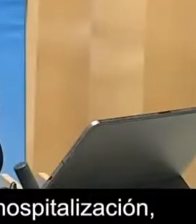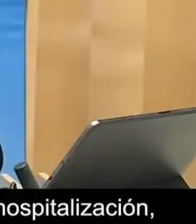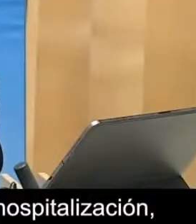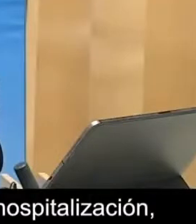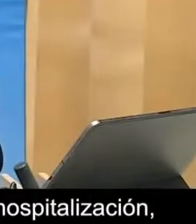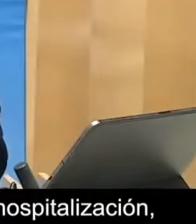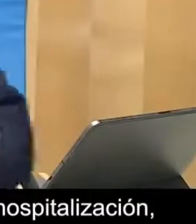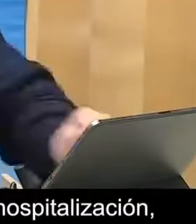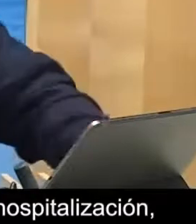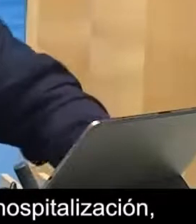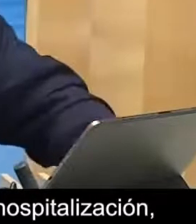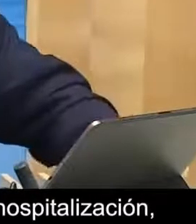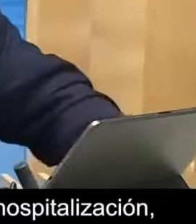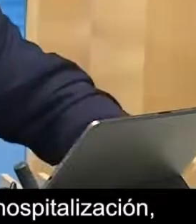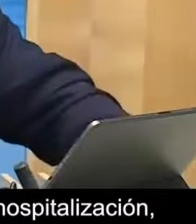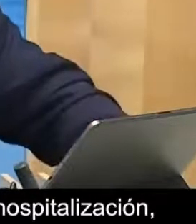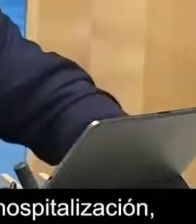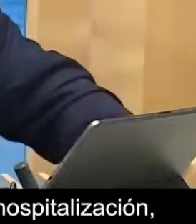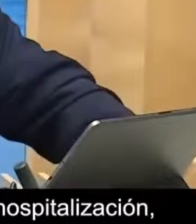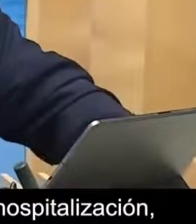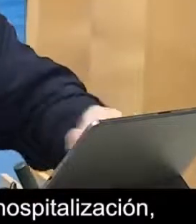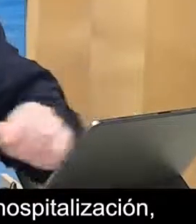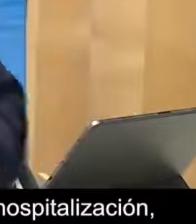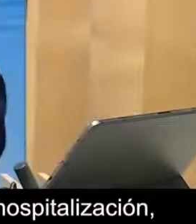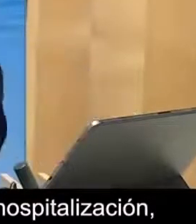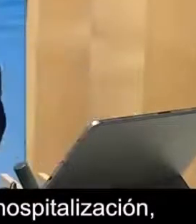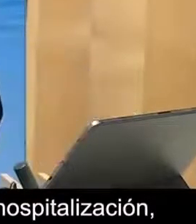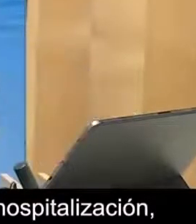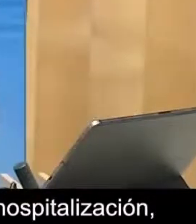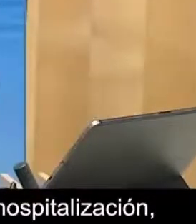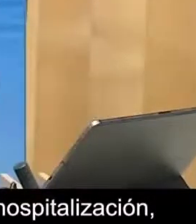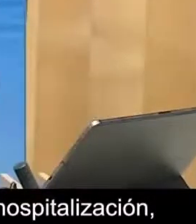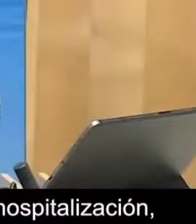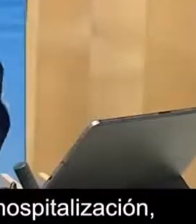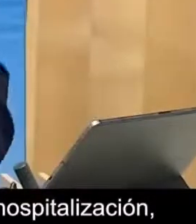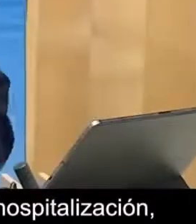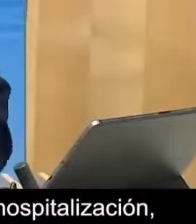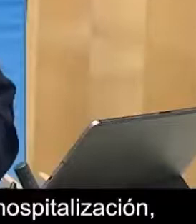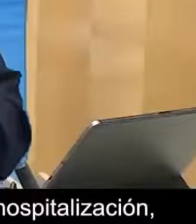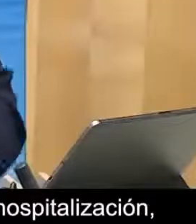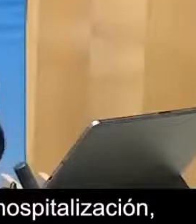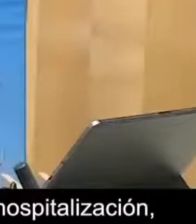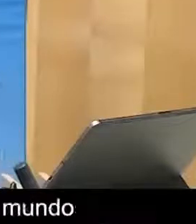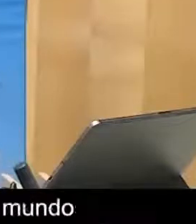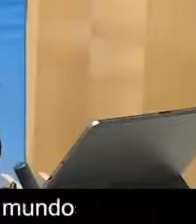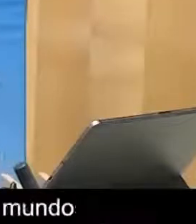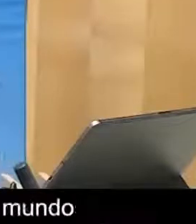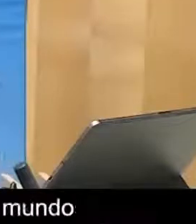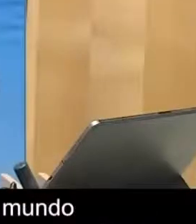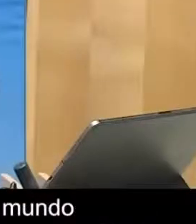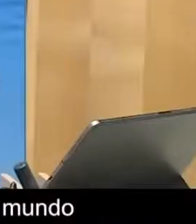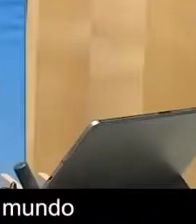required hospitalizations, and there's been a preponderance of males over females, about